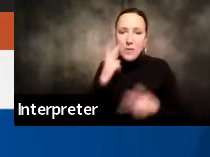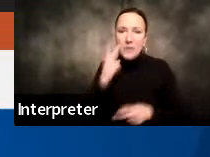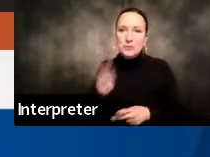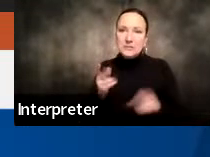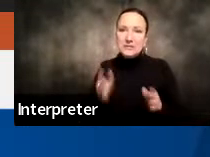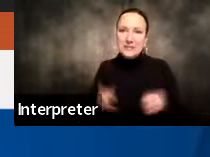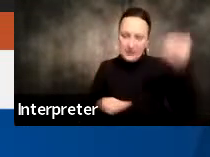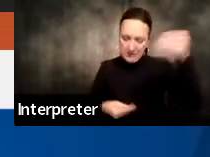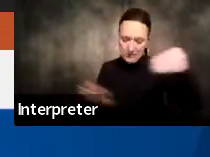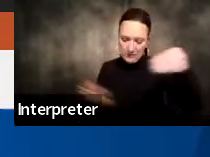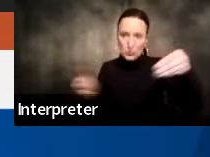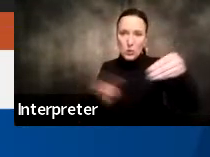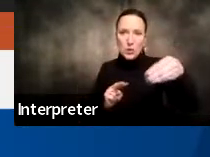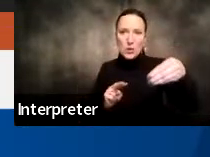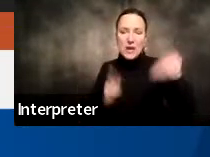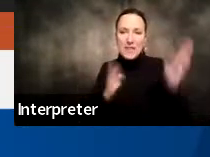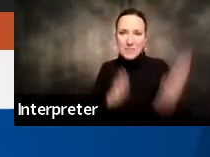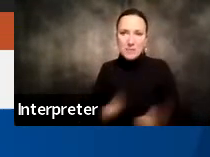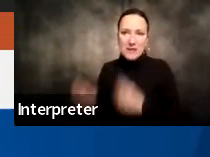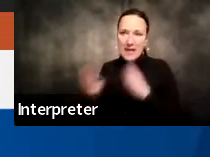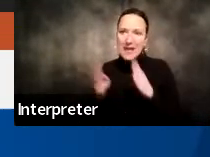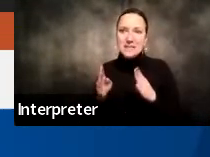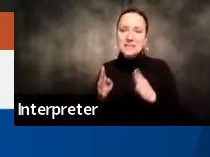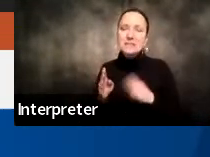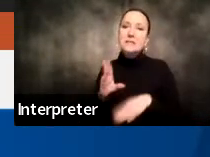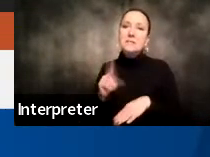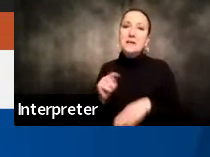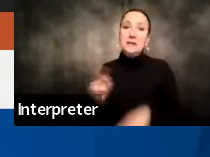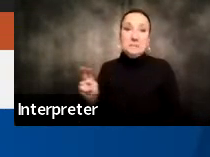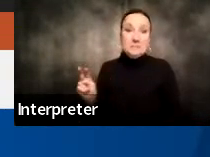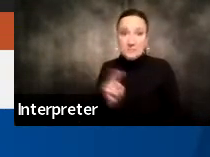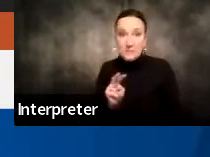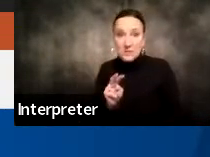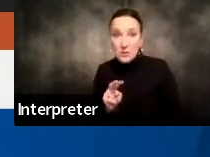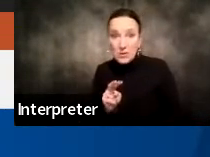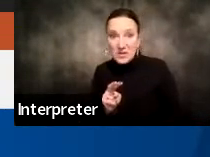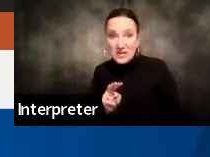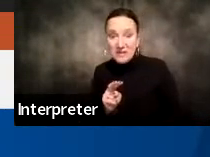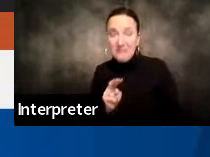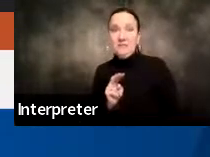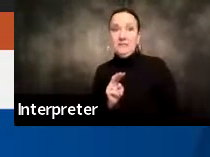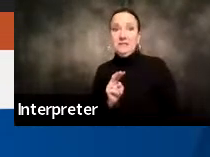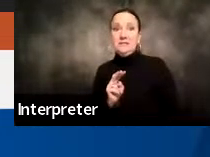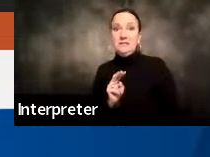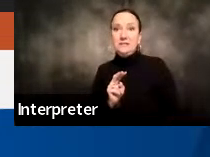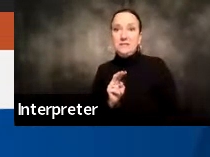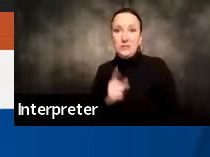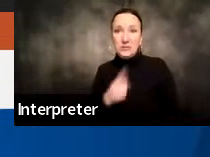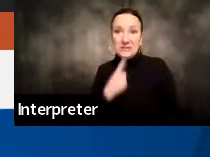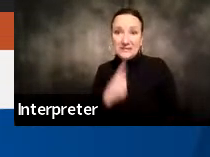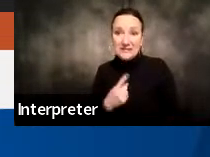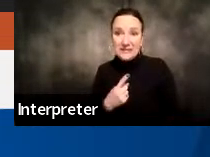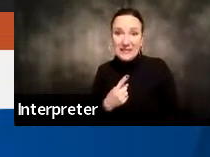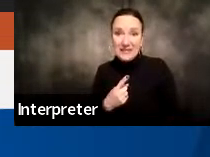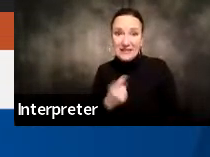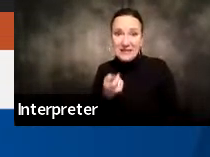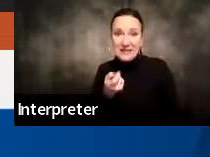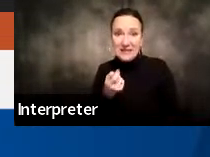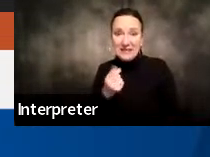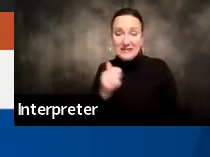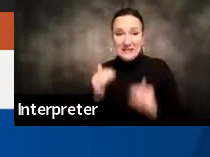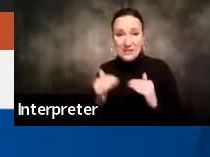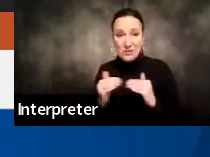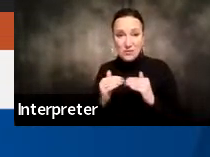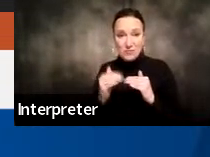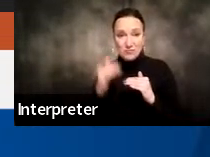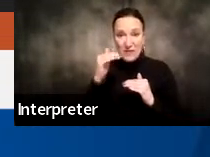get my support. But just looking at this, I want to note that you're saying that this is a slight raise in